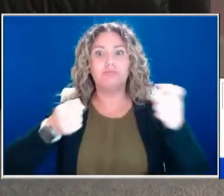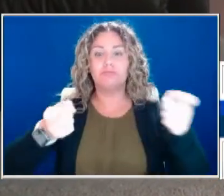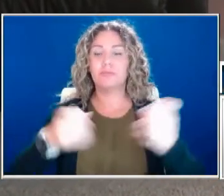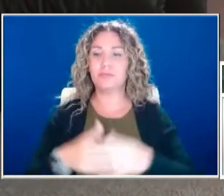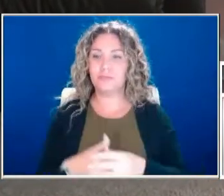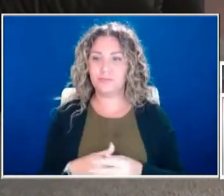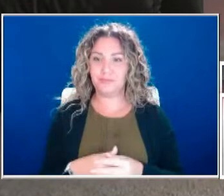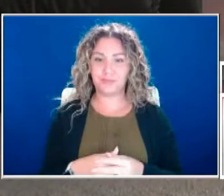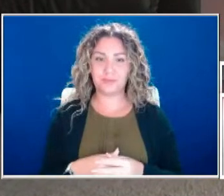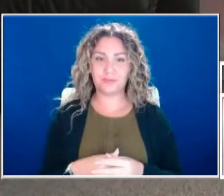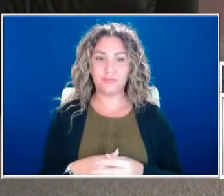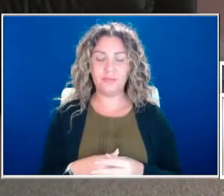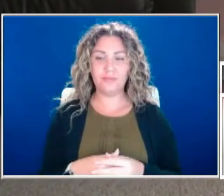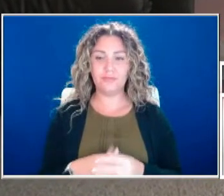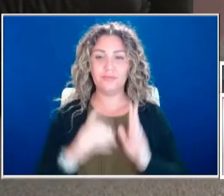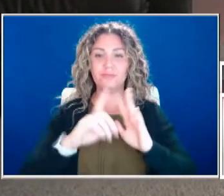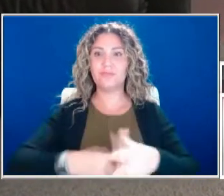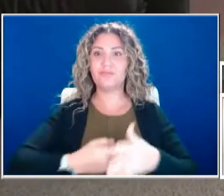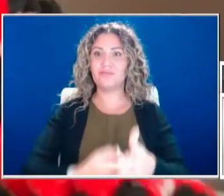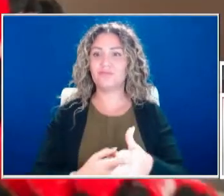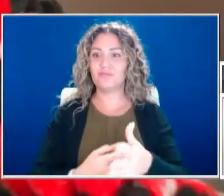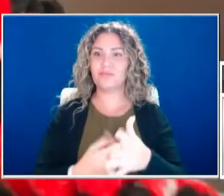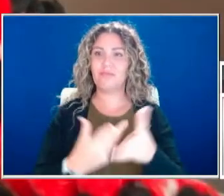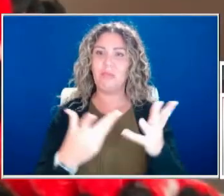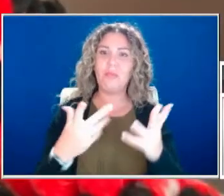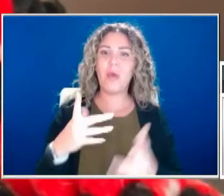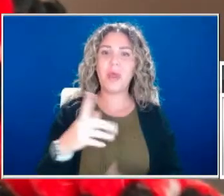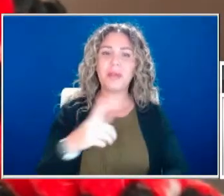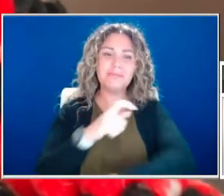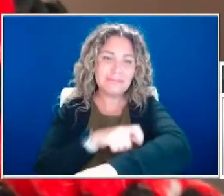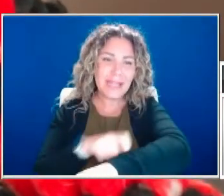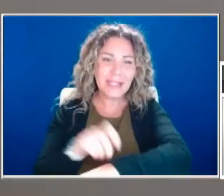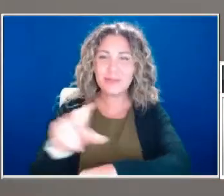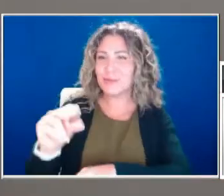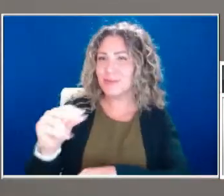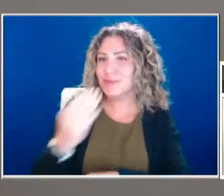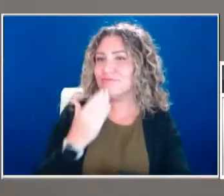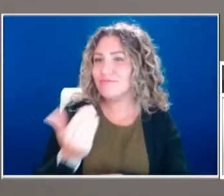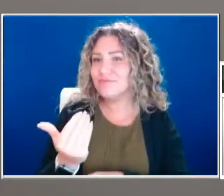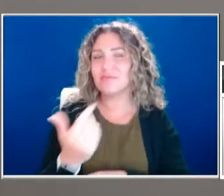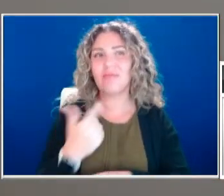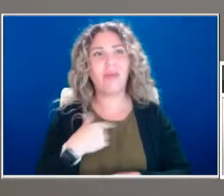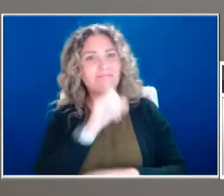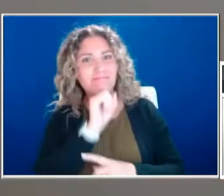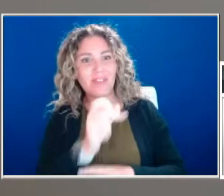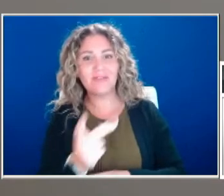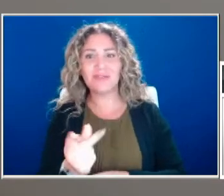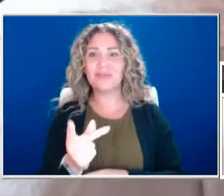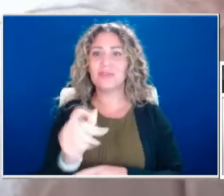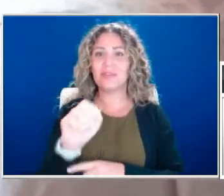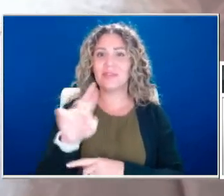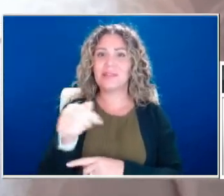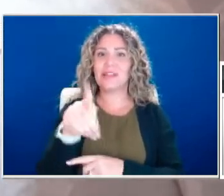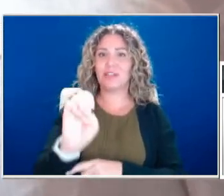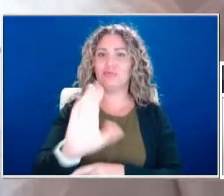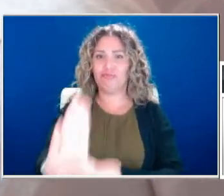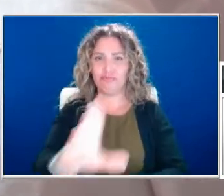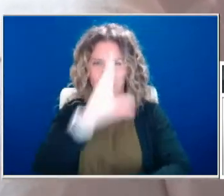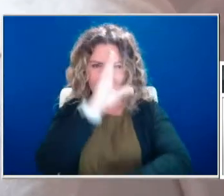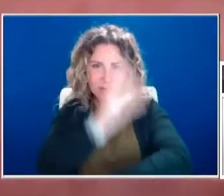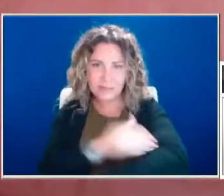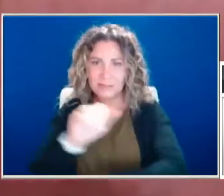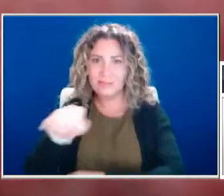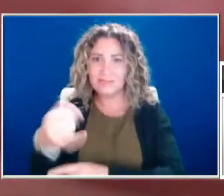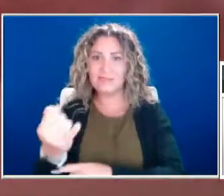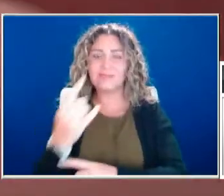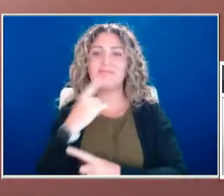Well, he started in saying he wanted a tattoo, and we're like, no, you're 15. So then he said, I'd love a dog. Angie Wishney's son, AJ, got his dog